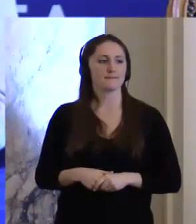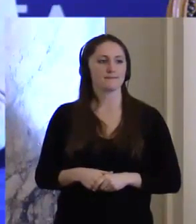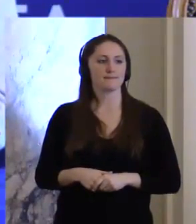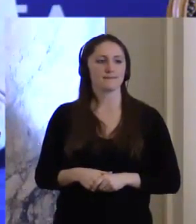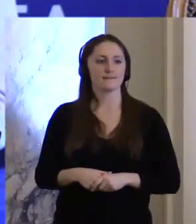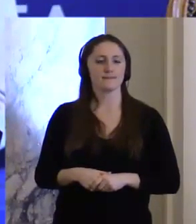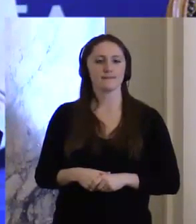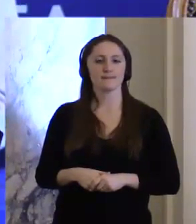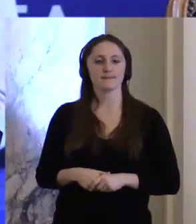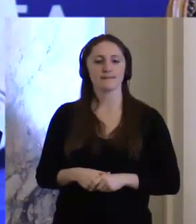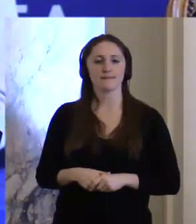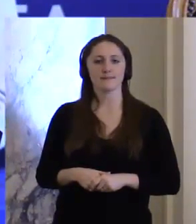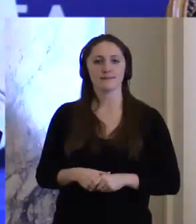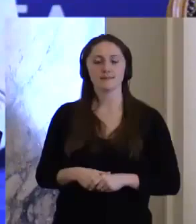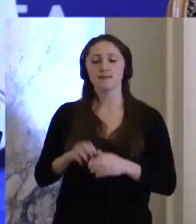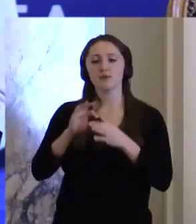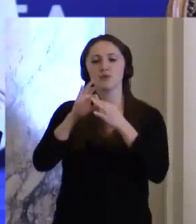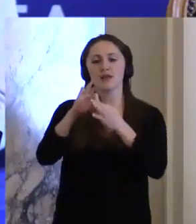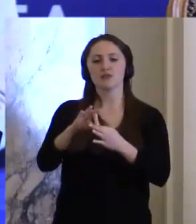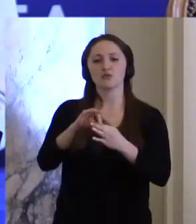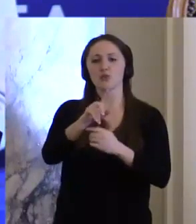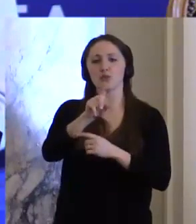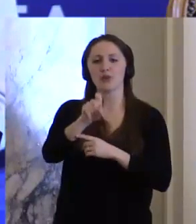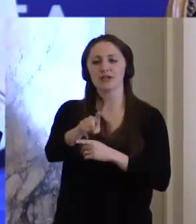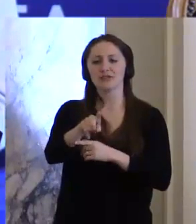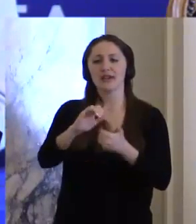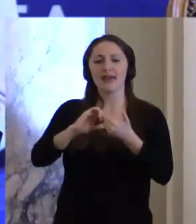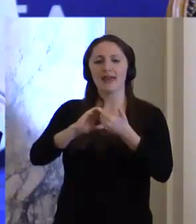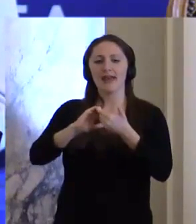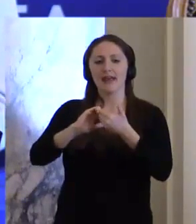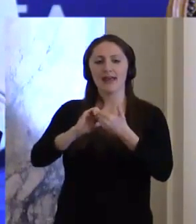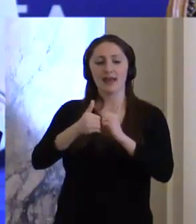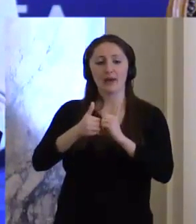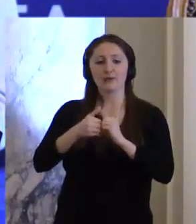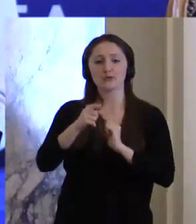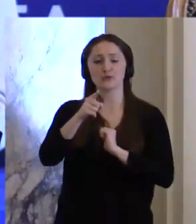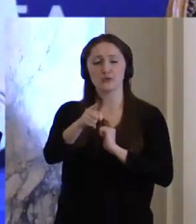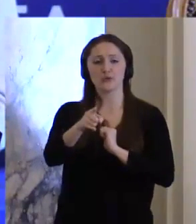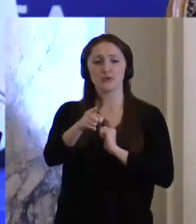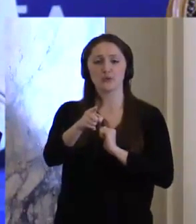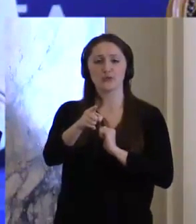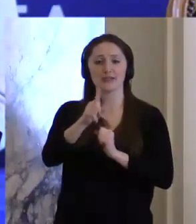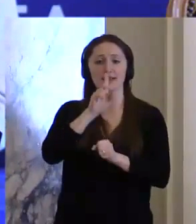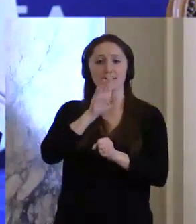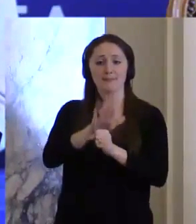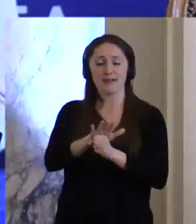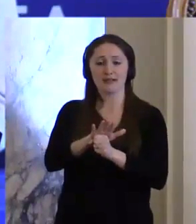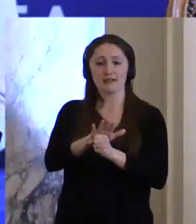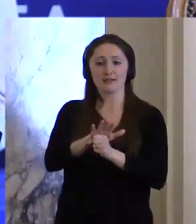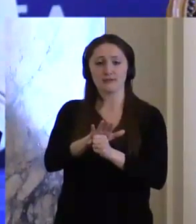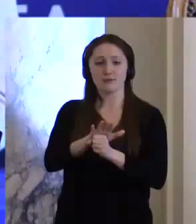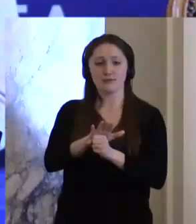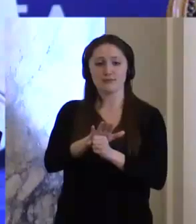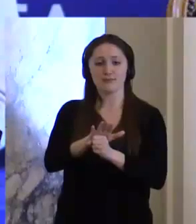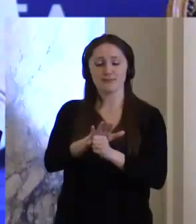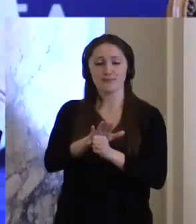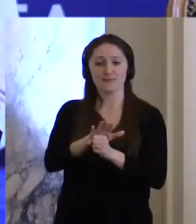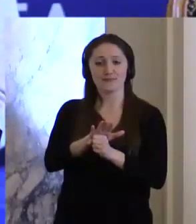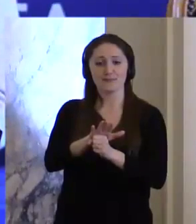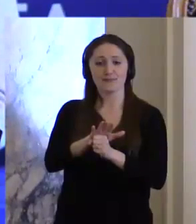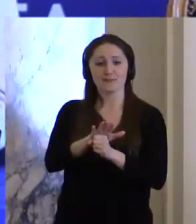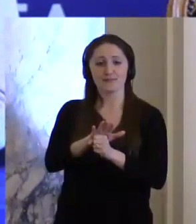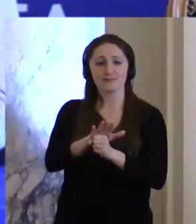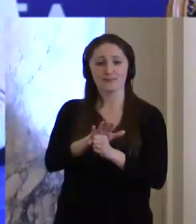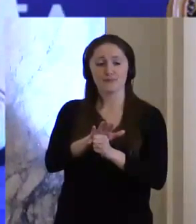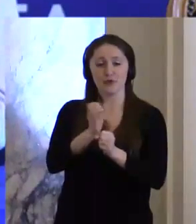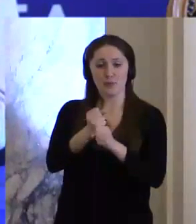With regard to the question, how do you commit to ensure that the OAS